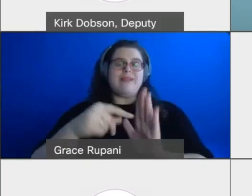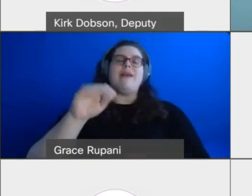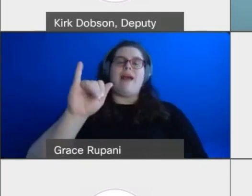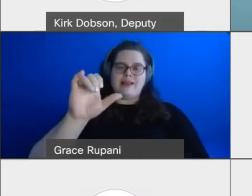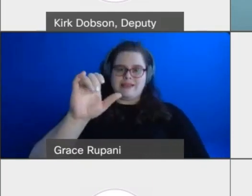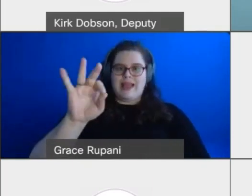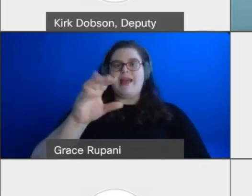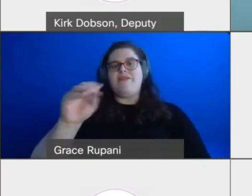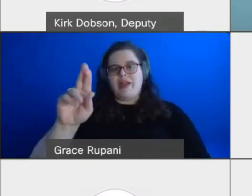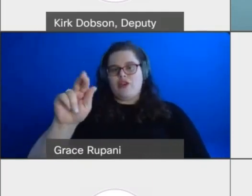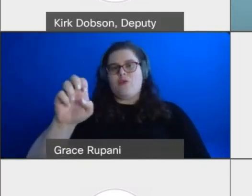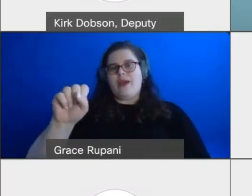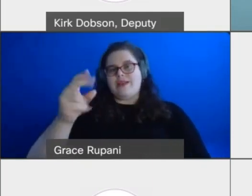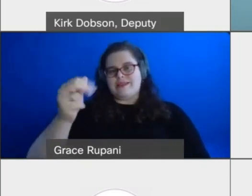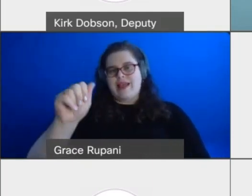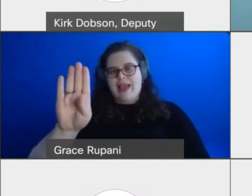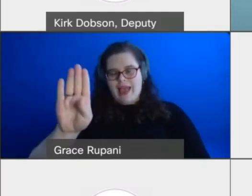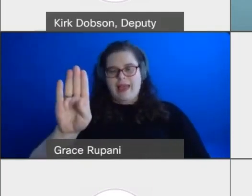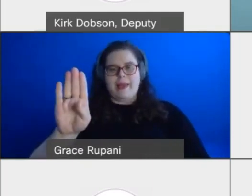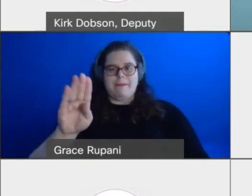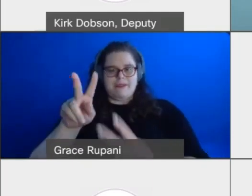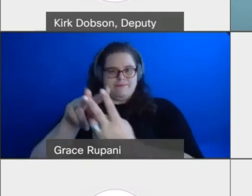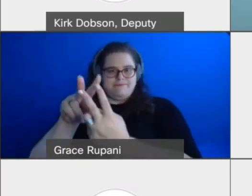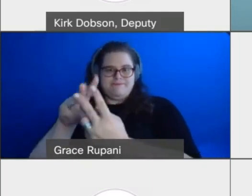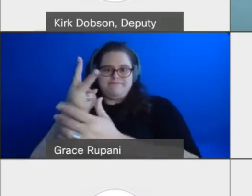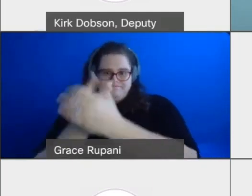The total population there was,